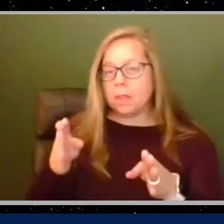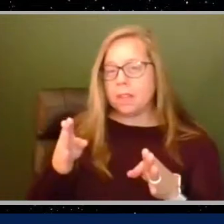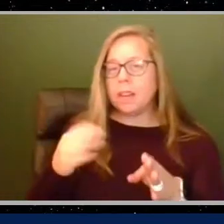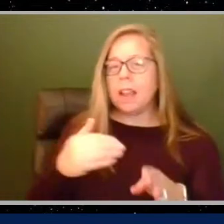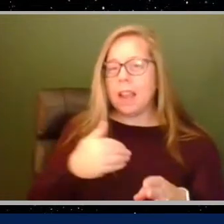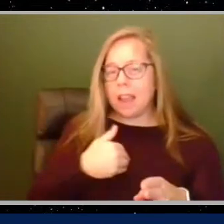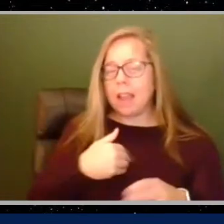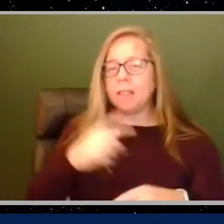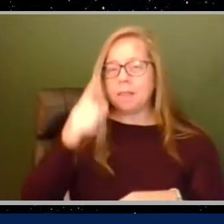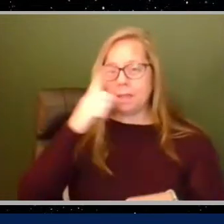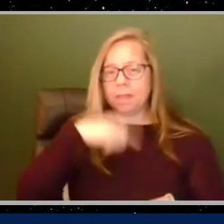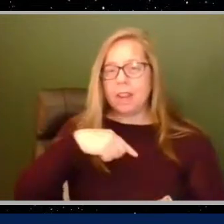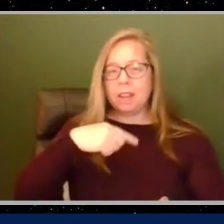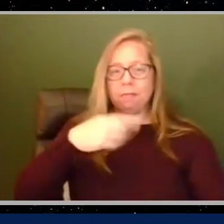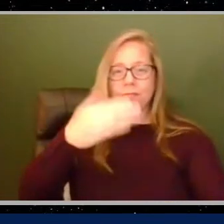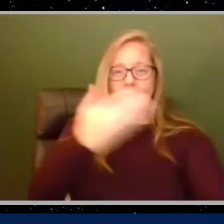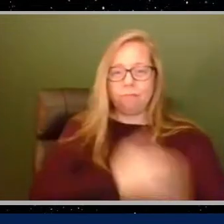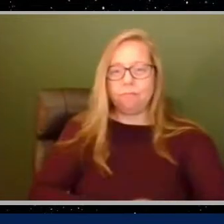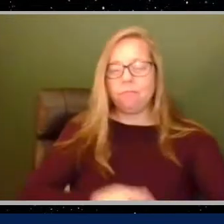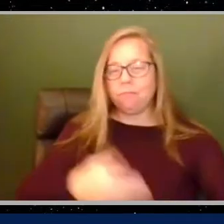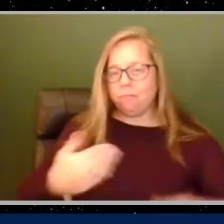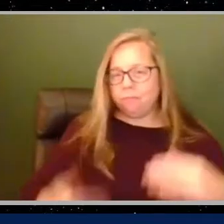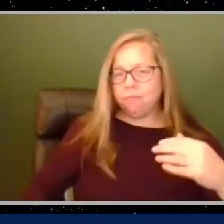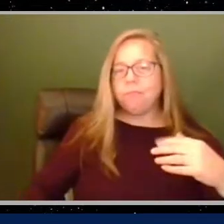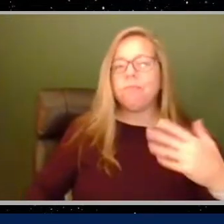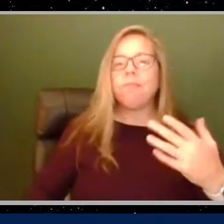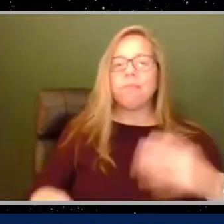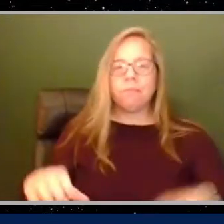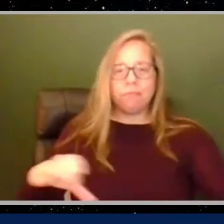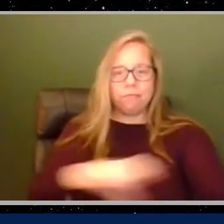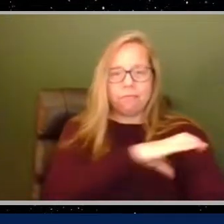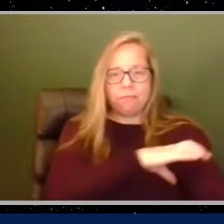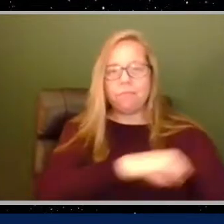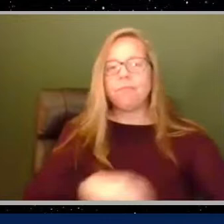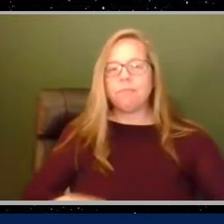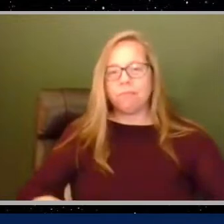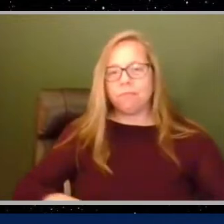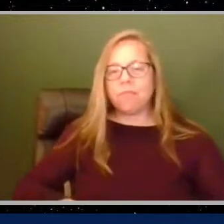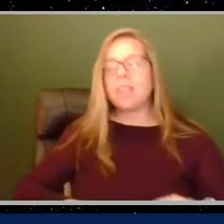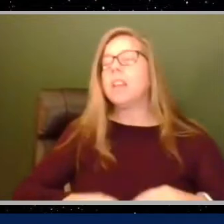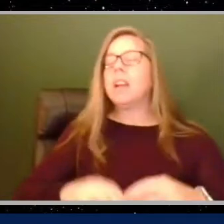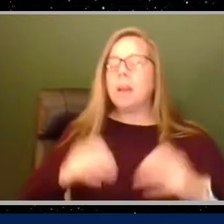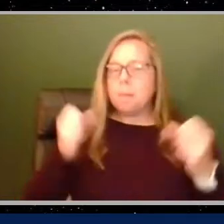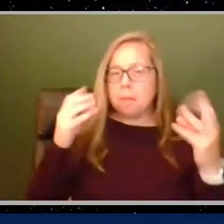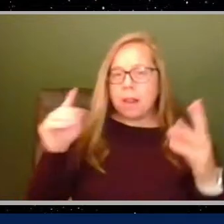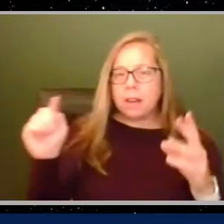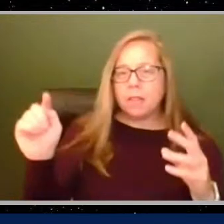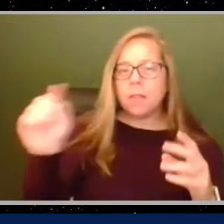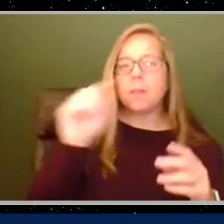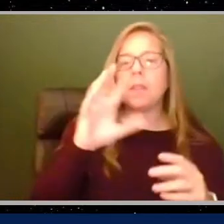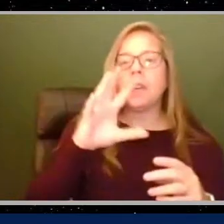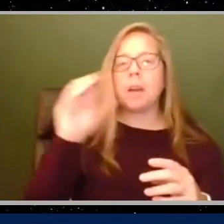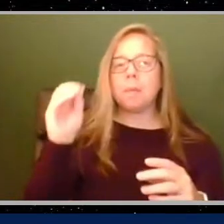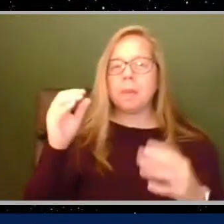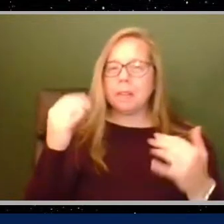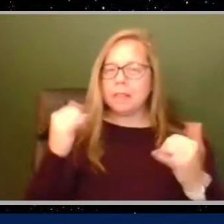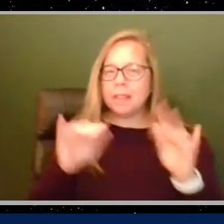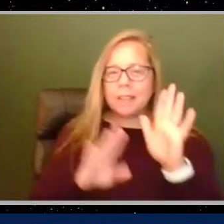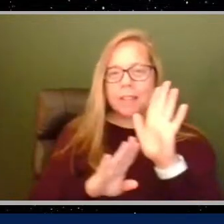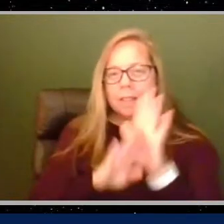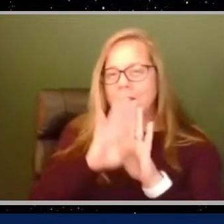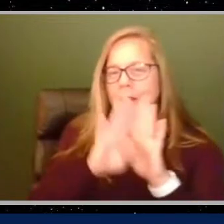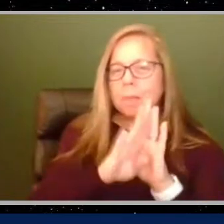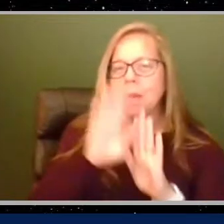that a lot of these companies are really early in their development of their spacecraft, either suborbital or